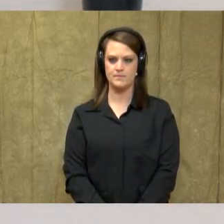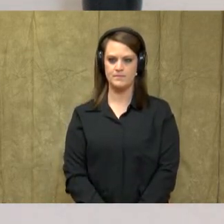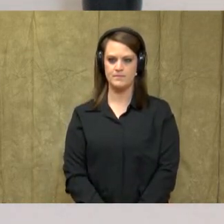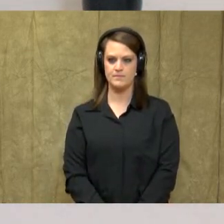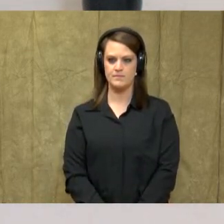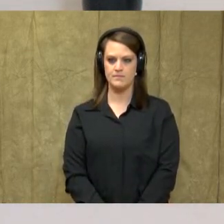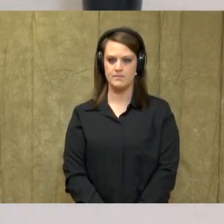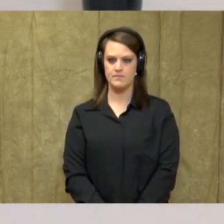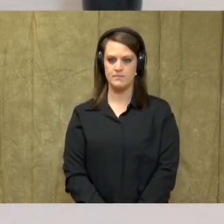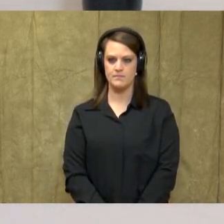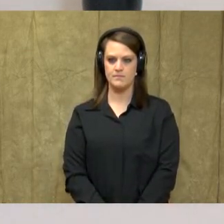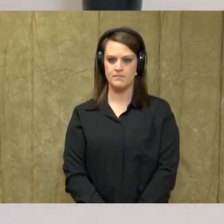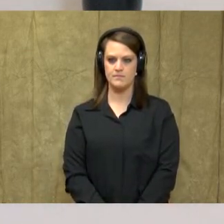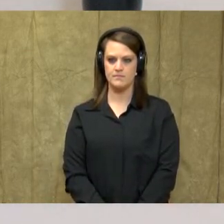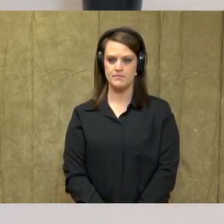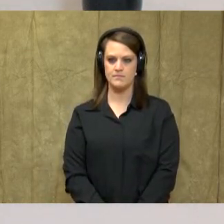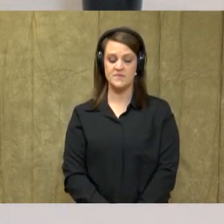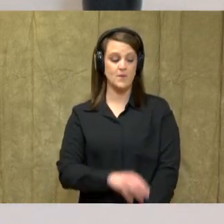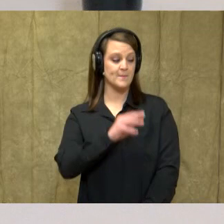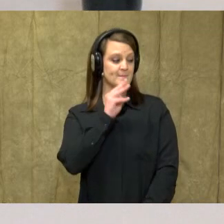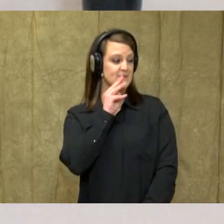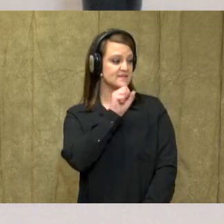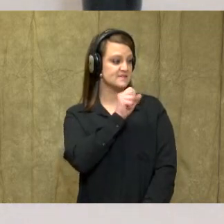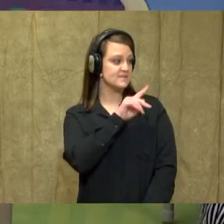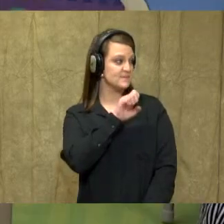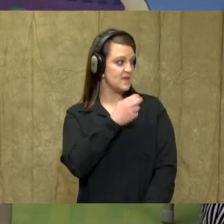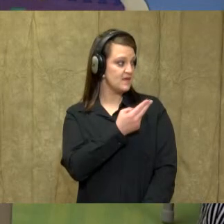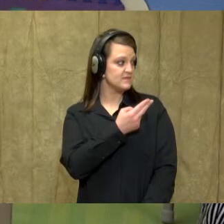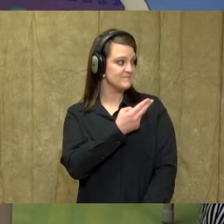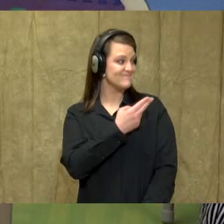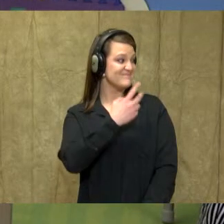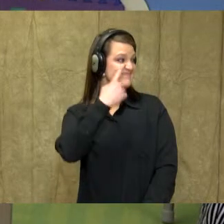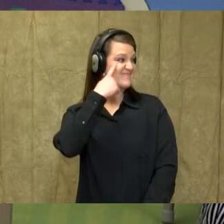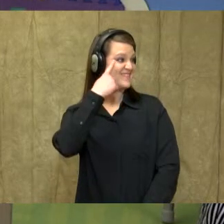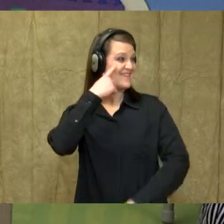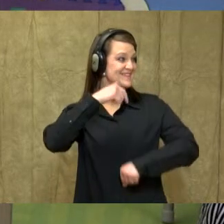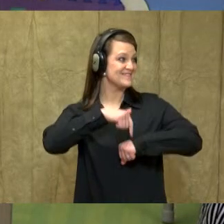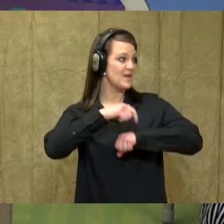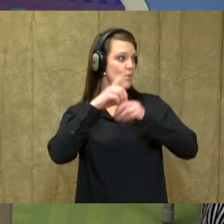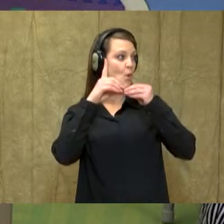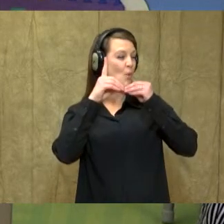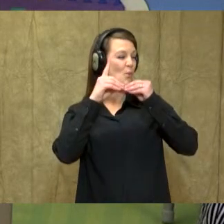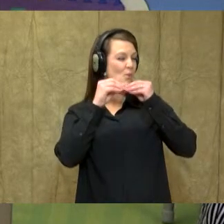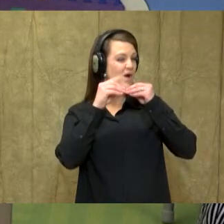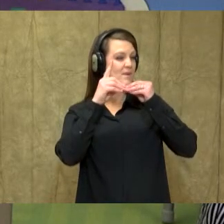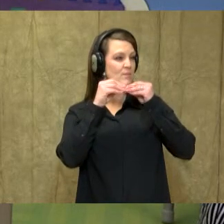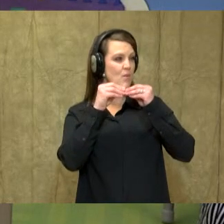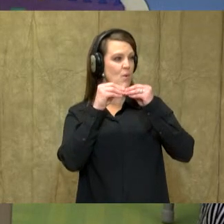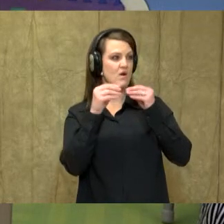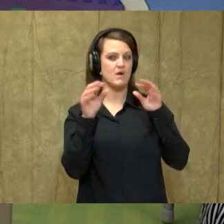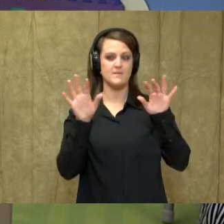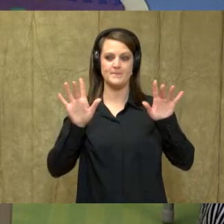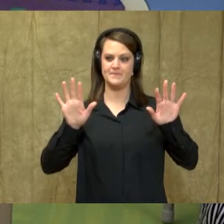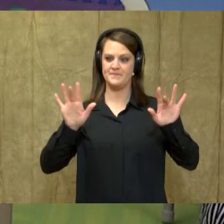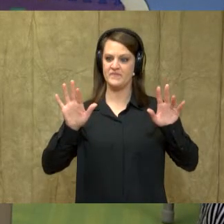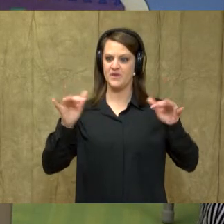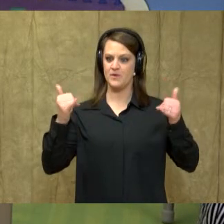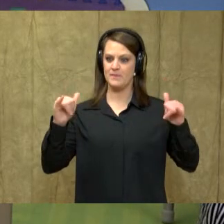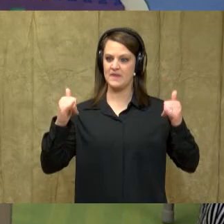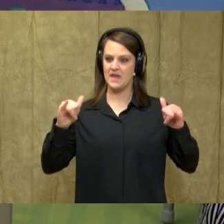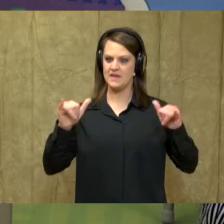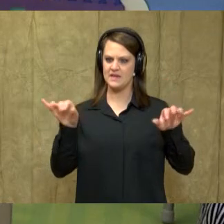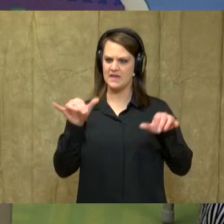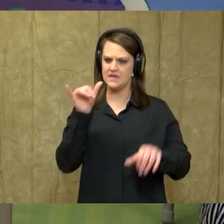So, Miss Smith, I think it's time for one more finger play that we